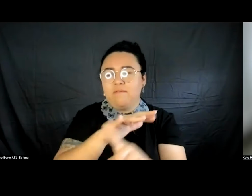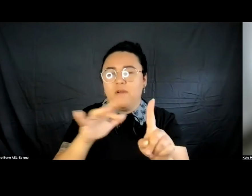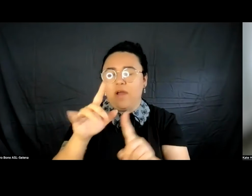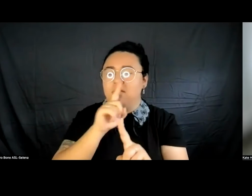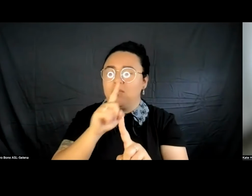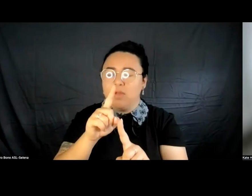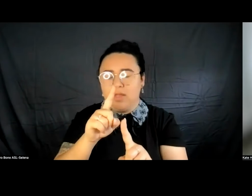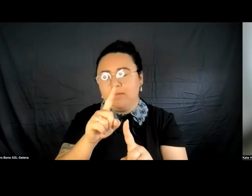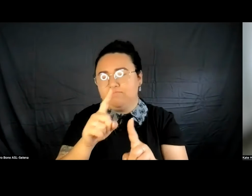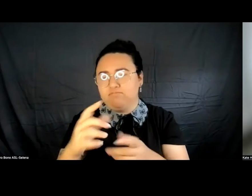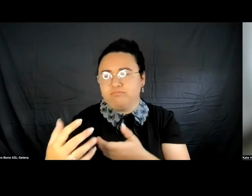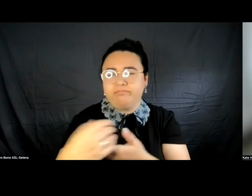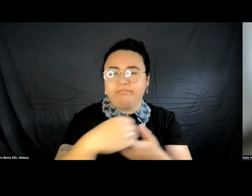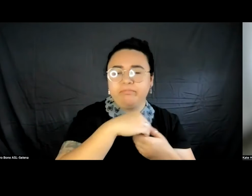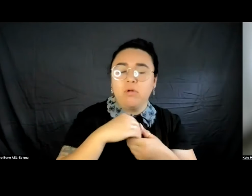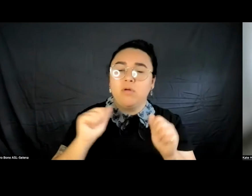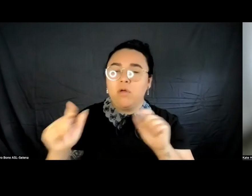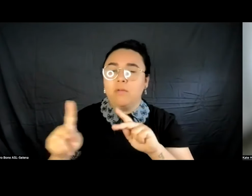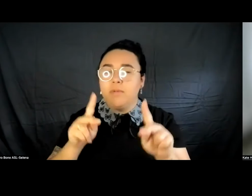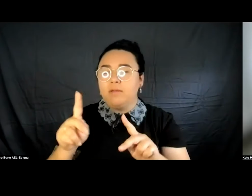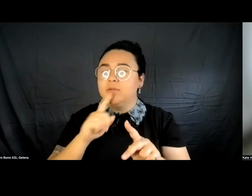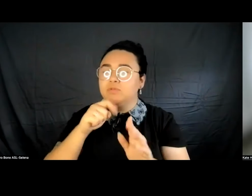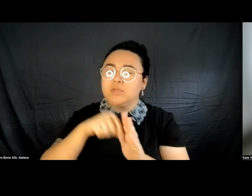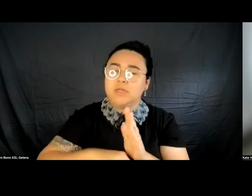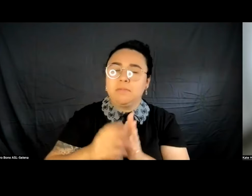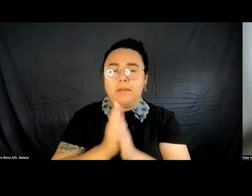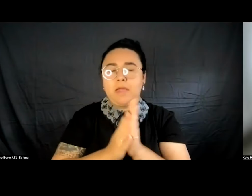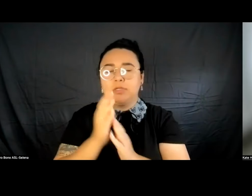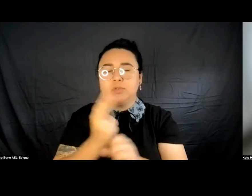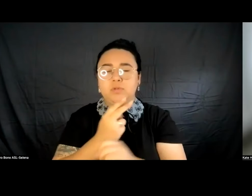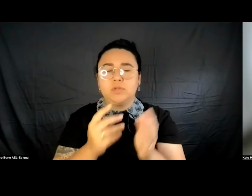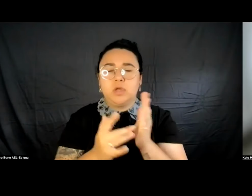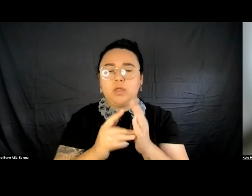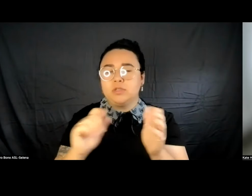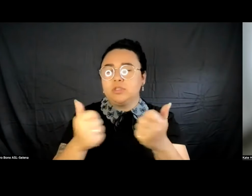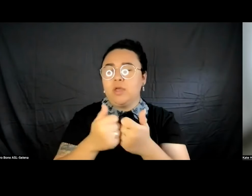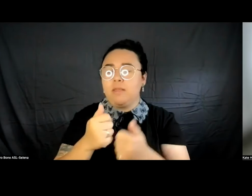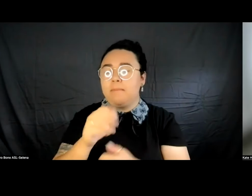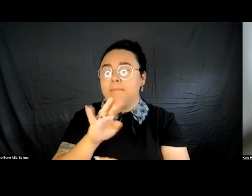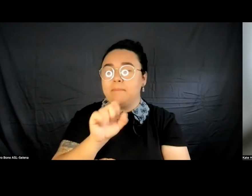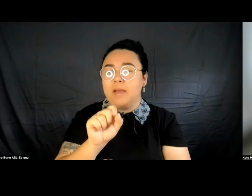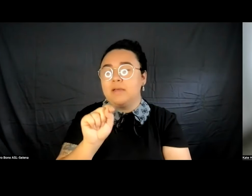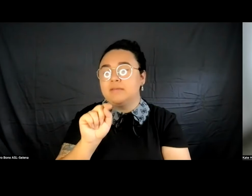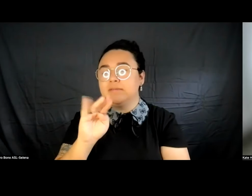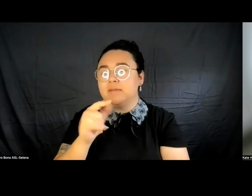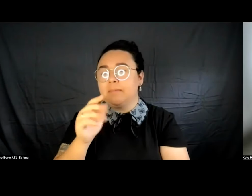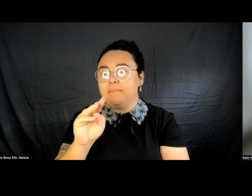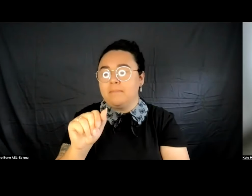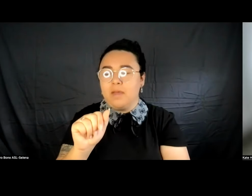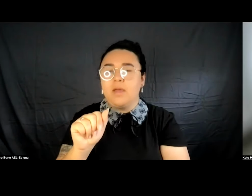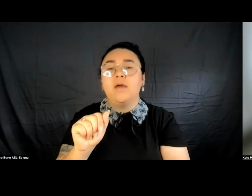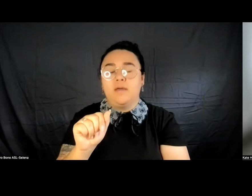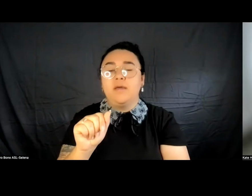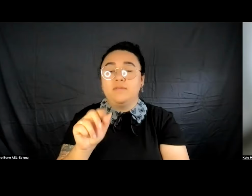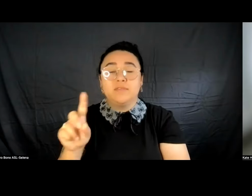for inclusive technology and using technology to challenge the bias and stigma surrounding disability. Jes, welcome, and thank you for being